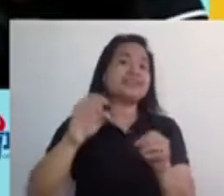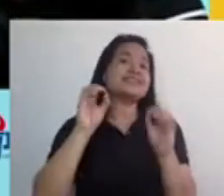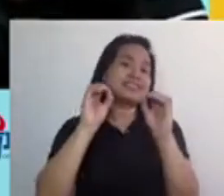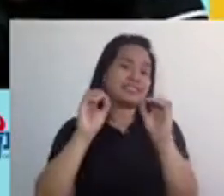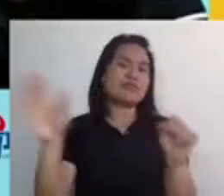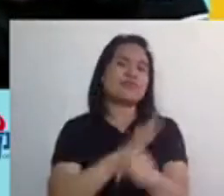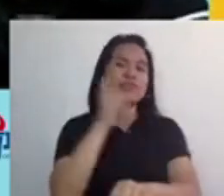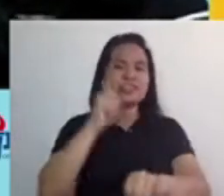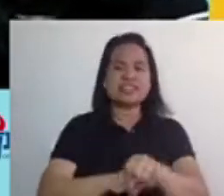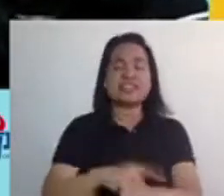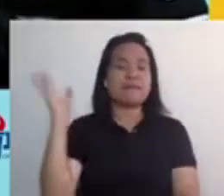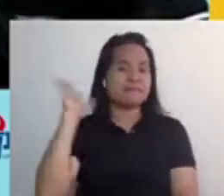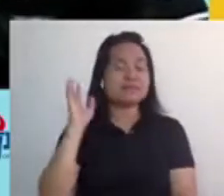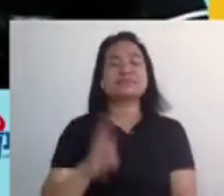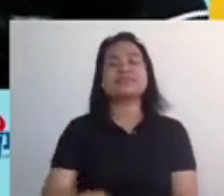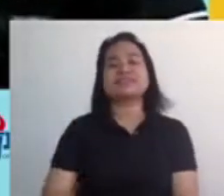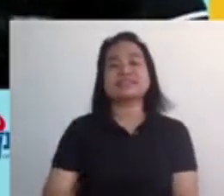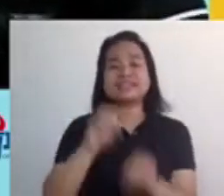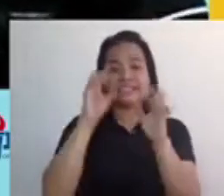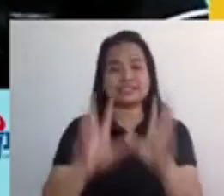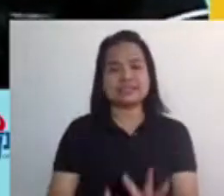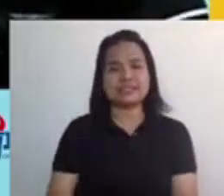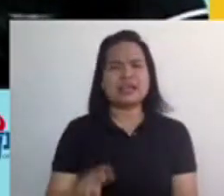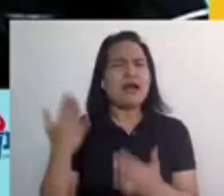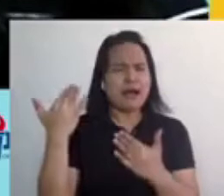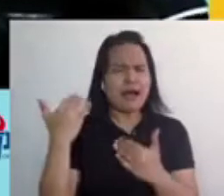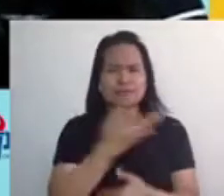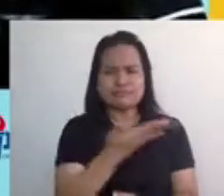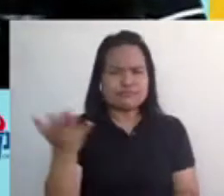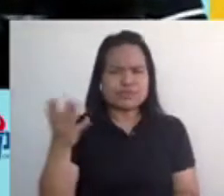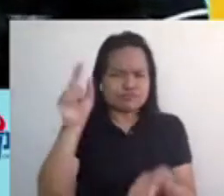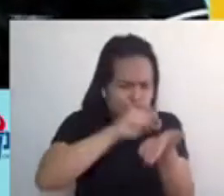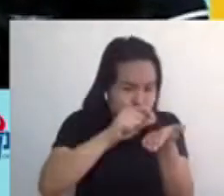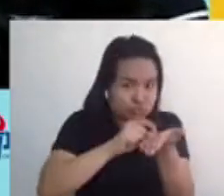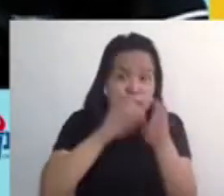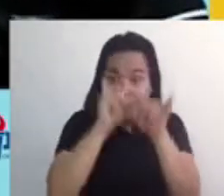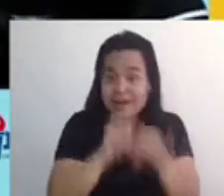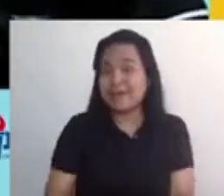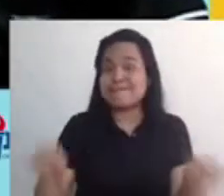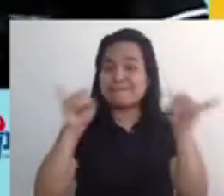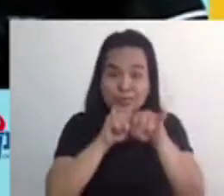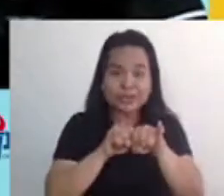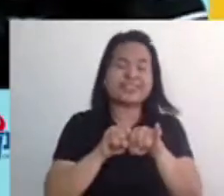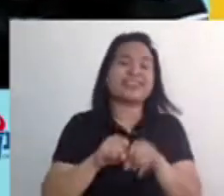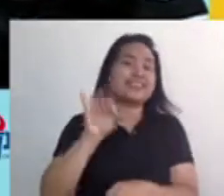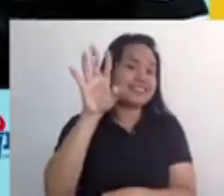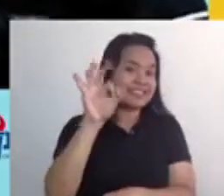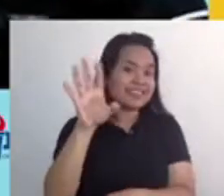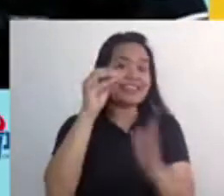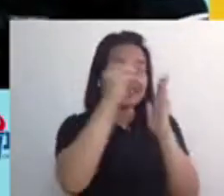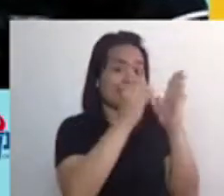to take note of some of the key points out of the 19 indicators that was presented to